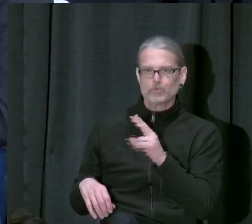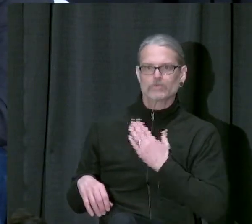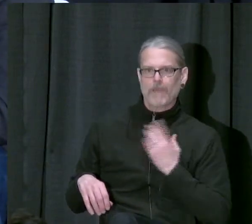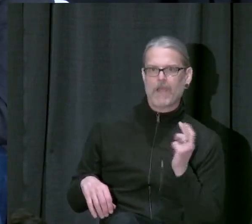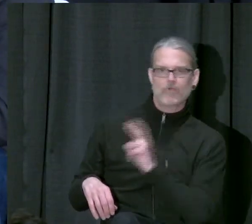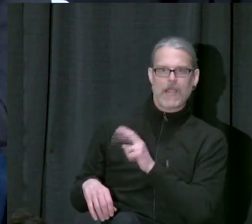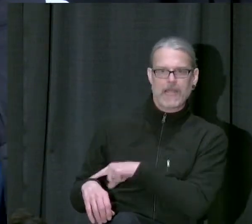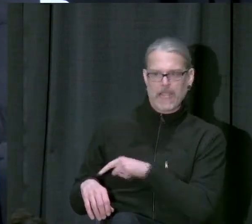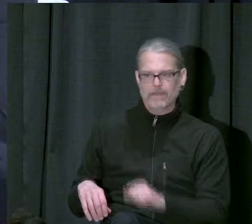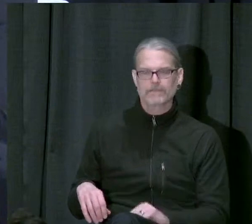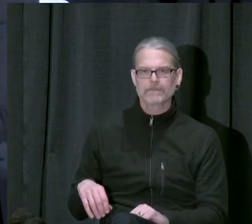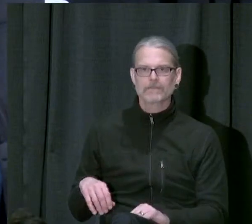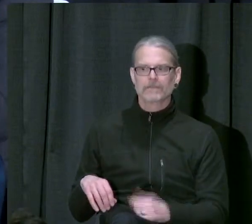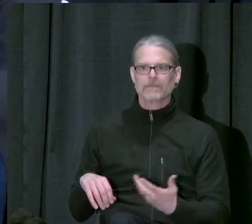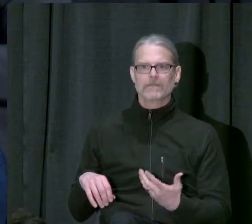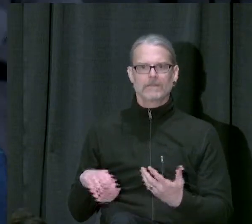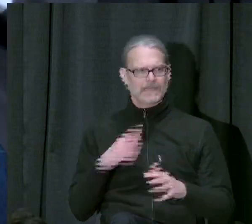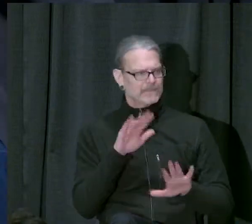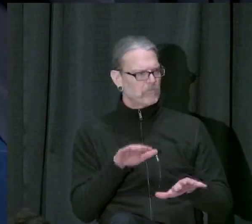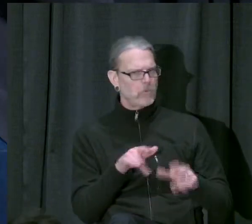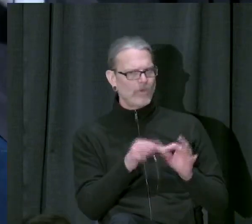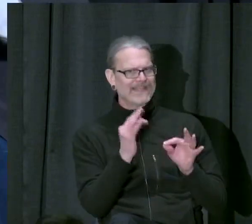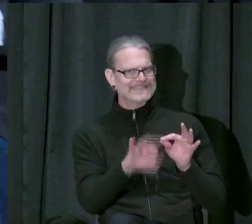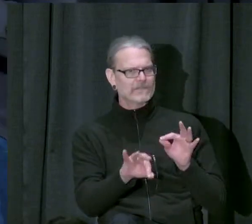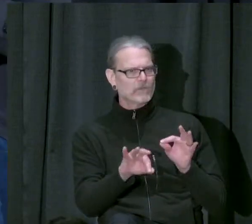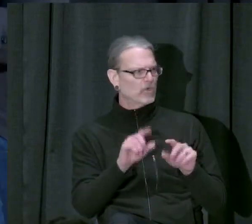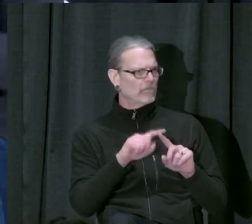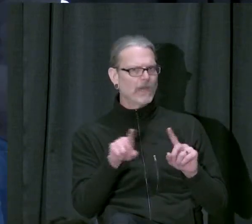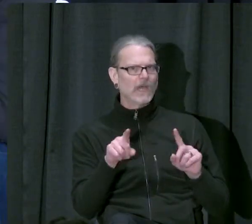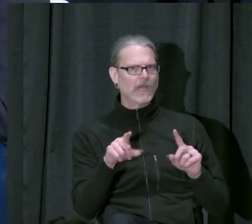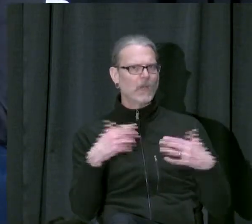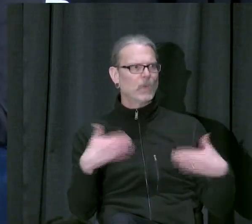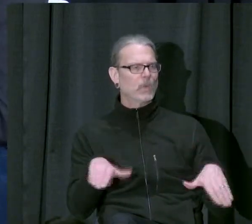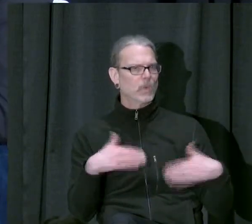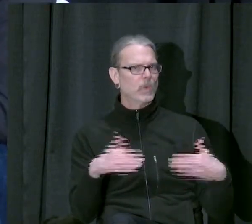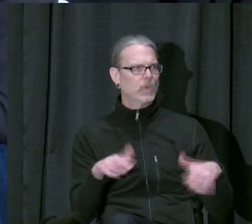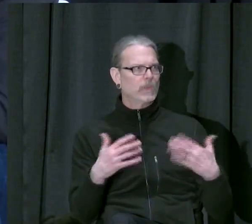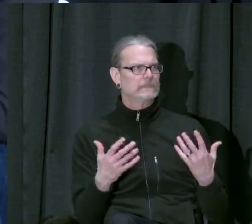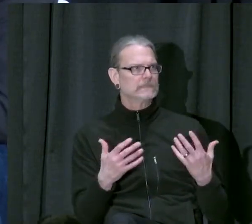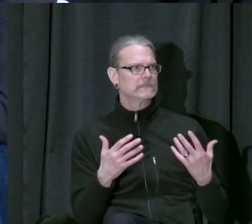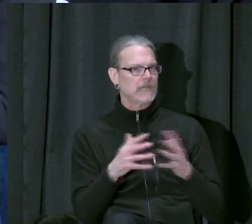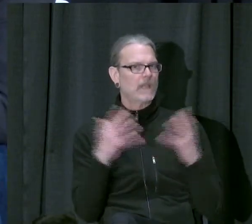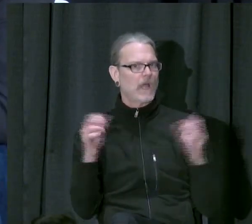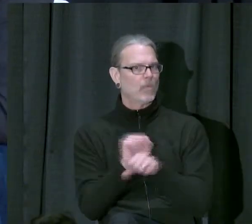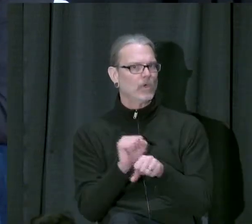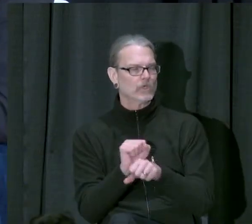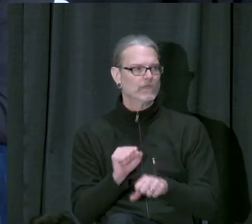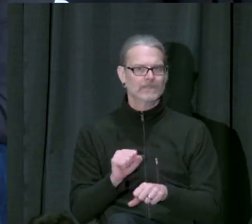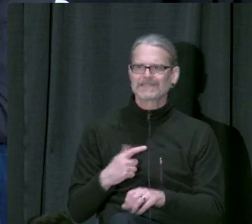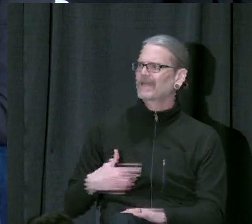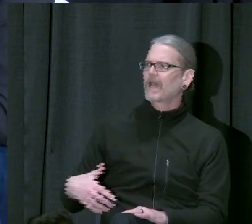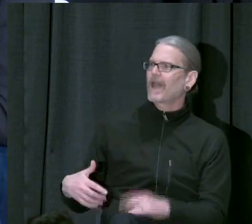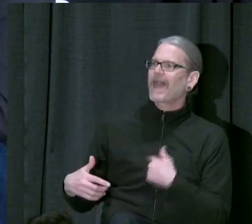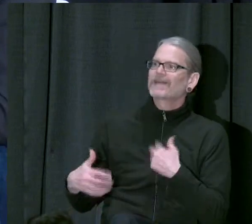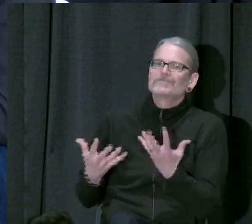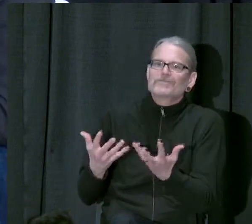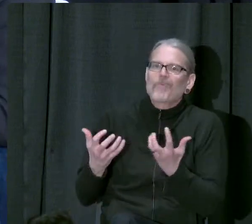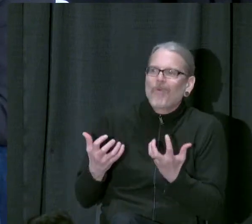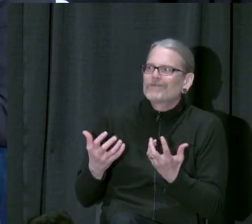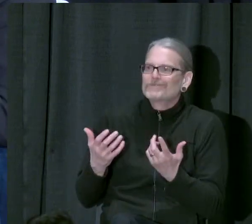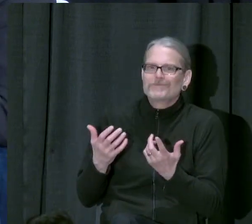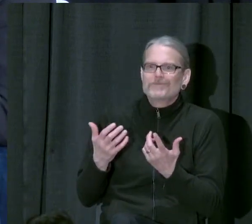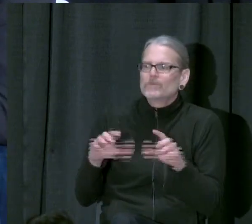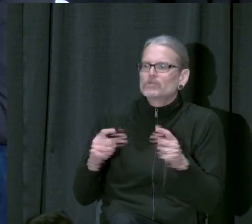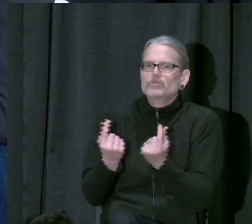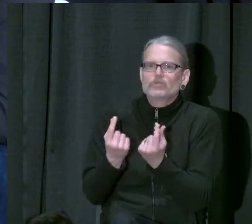okay, it's simple in nature, but it's actually a very tall order. And he's like, I just want to be able to do little